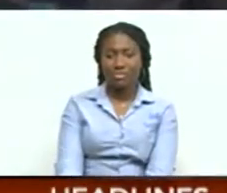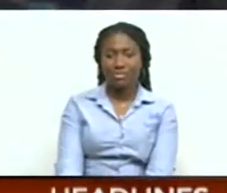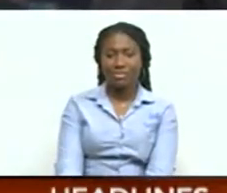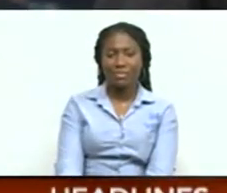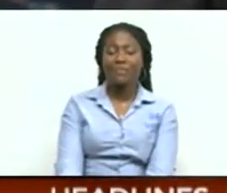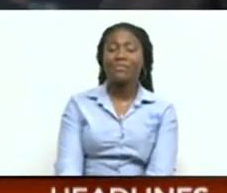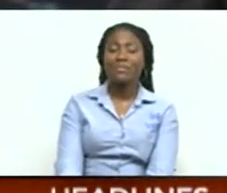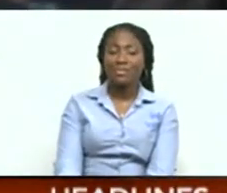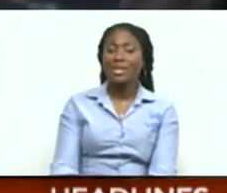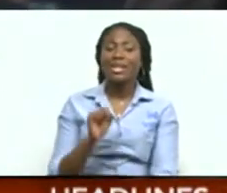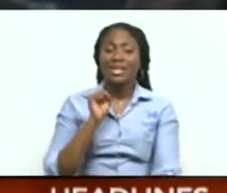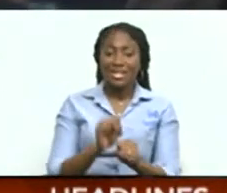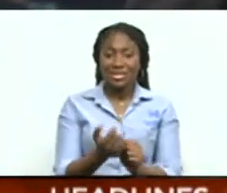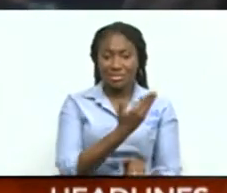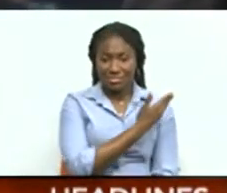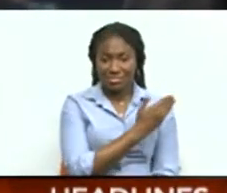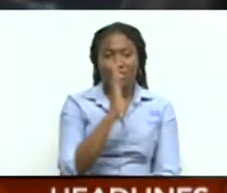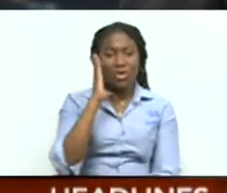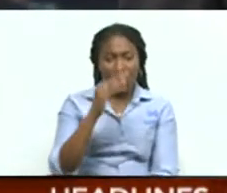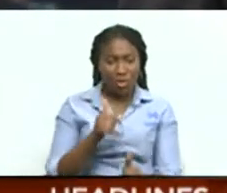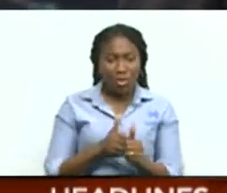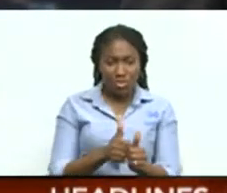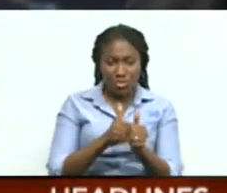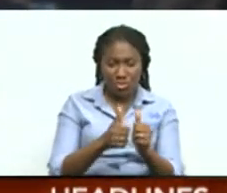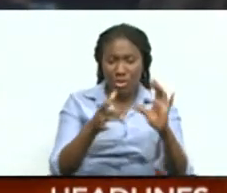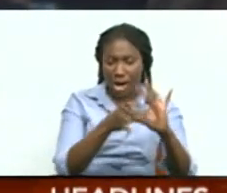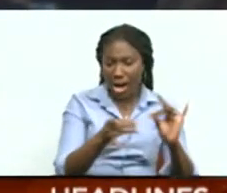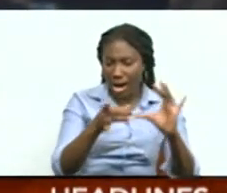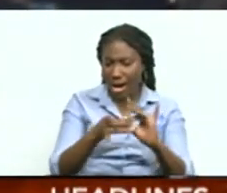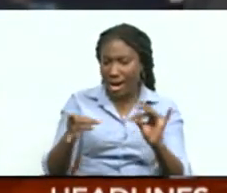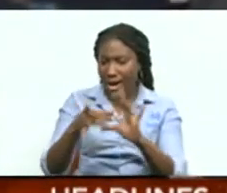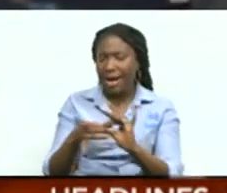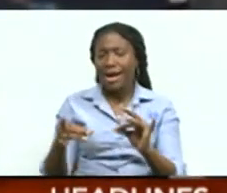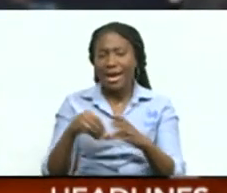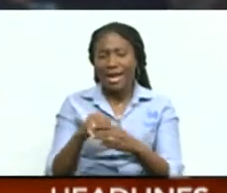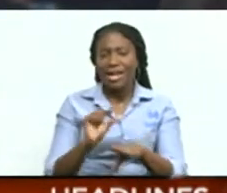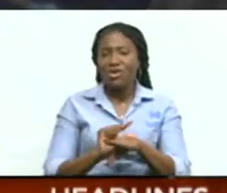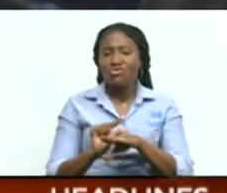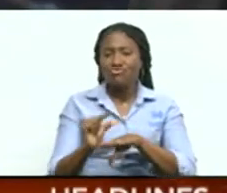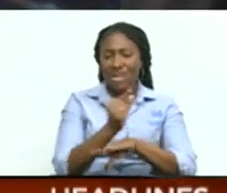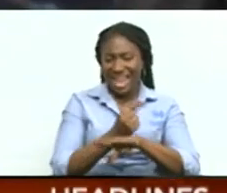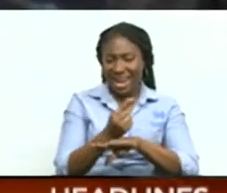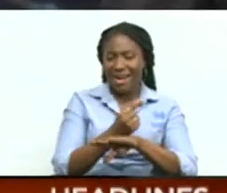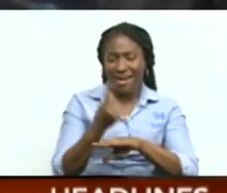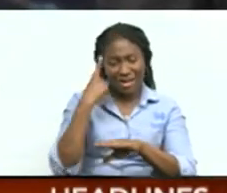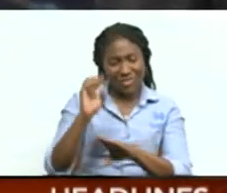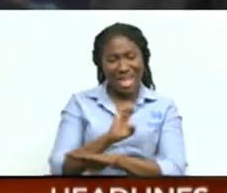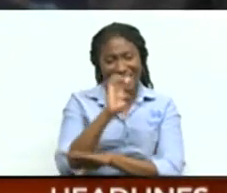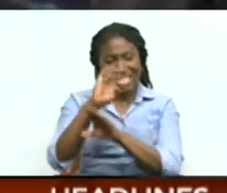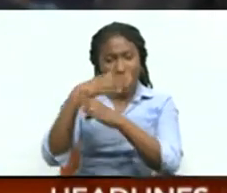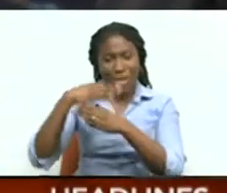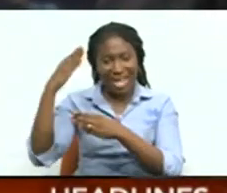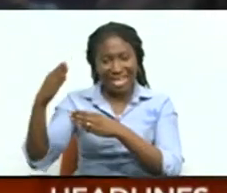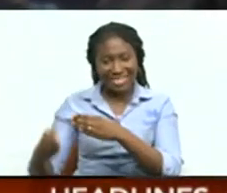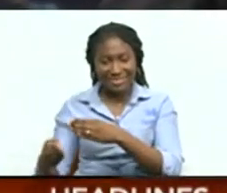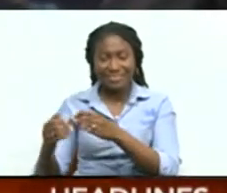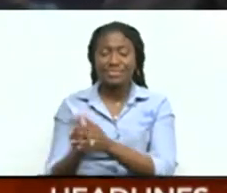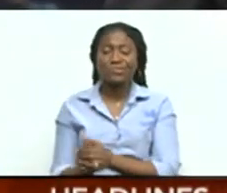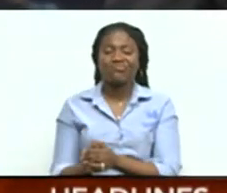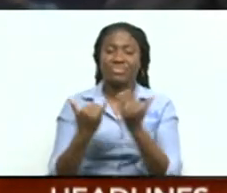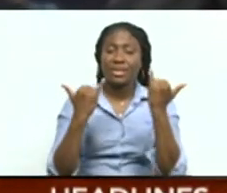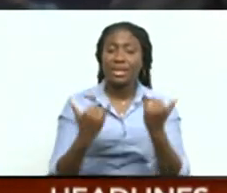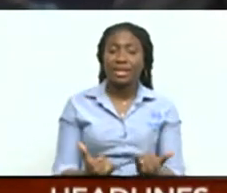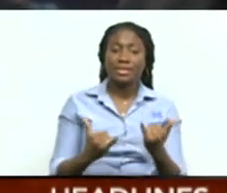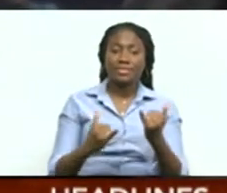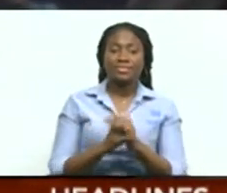Of course, yours truly will be following the exploits of these young athletes in Grenada over that Easter weekend. Defending CONCACAF Nations